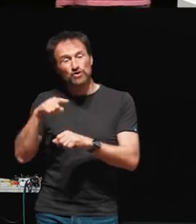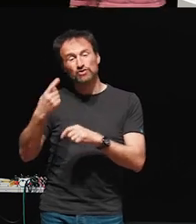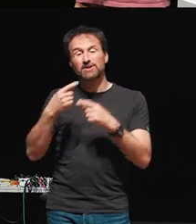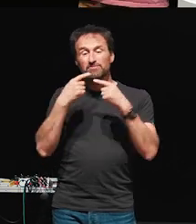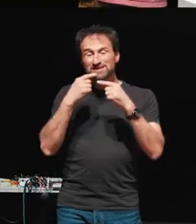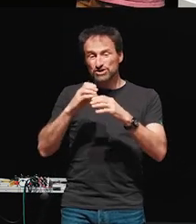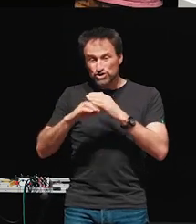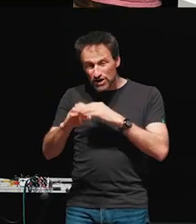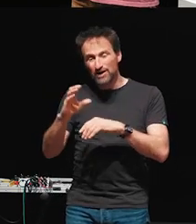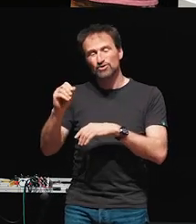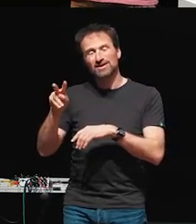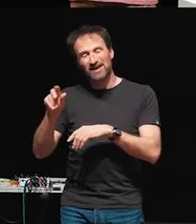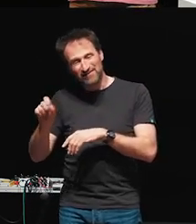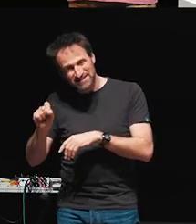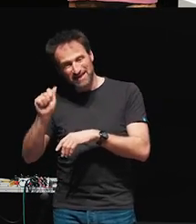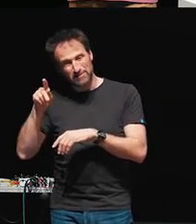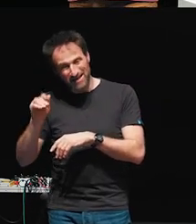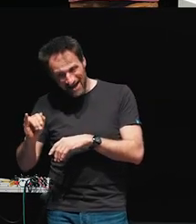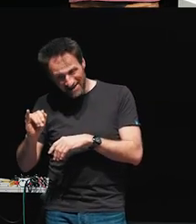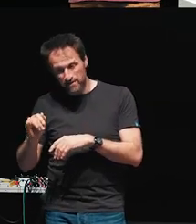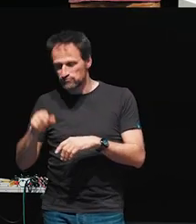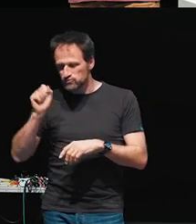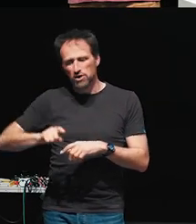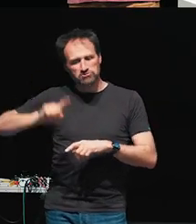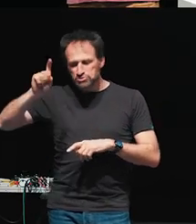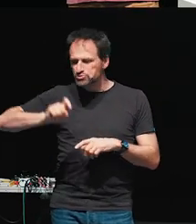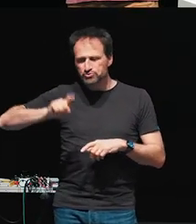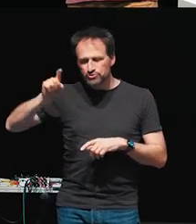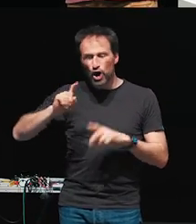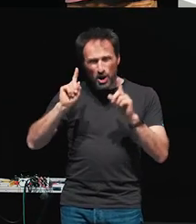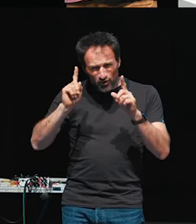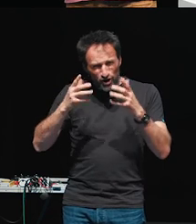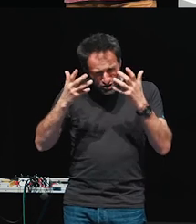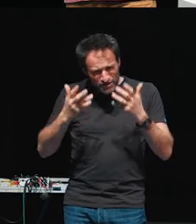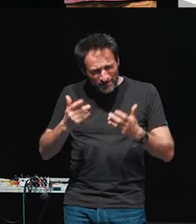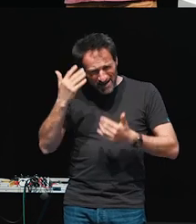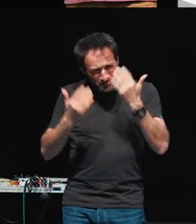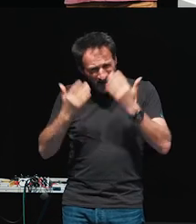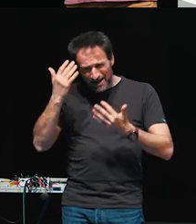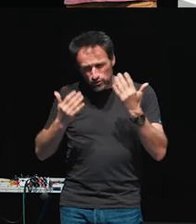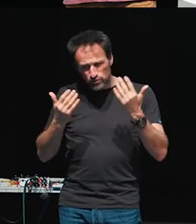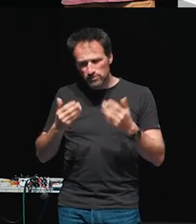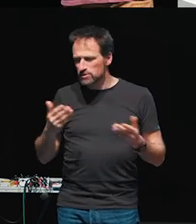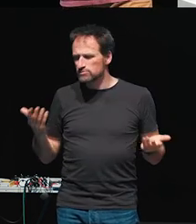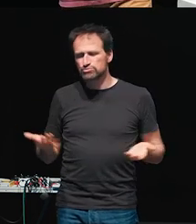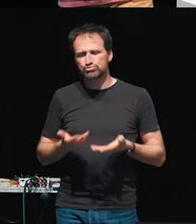you can keep on interacting with it even while it does these heavy computations. and it's super smooth.